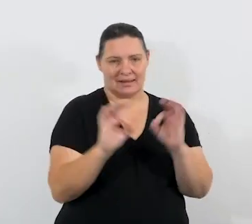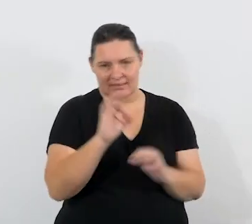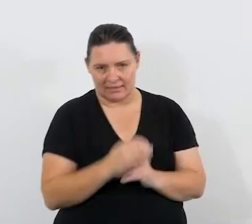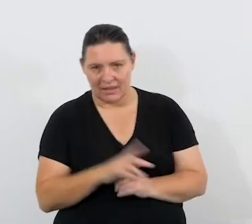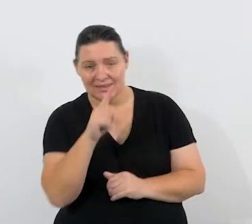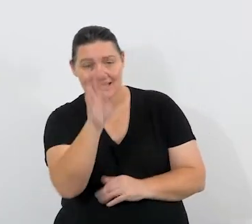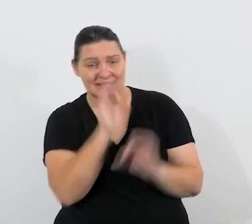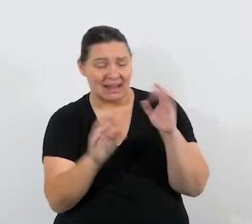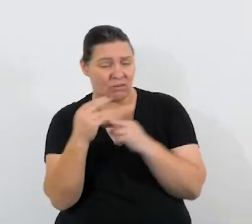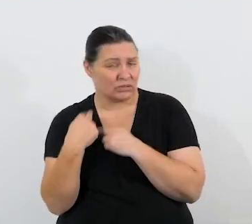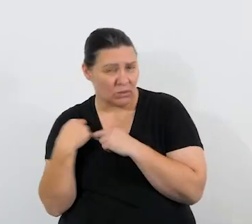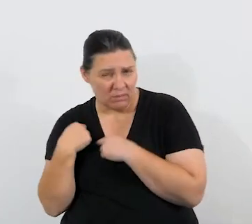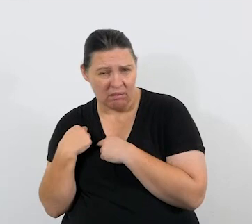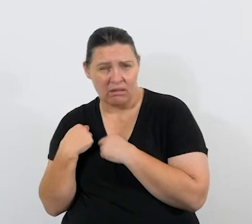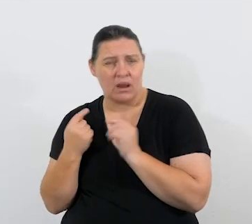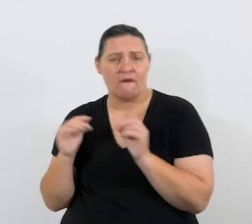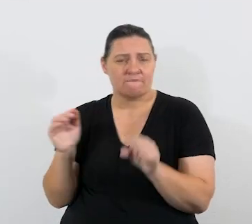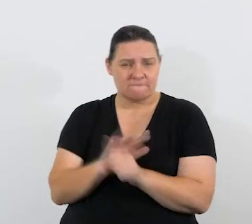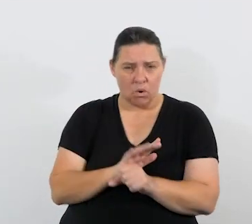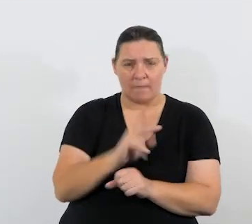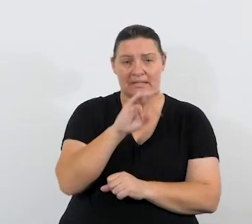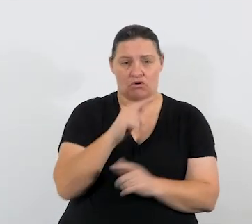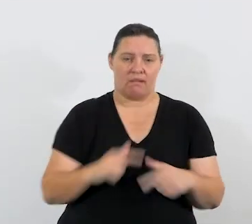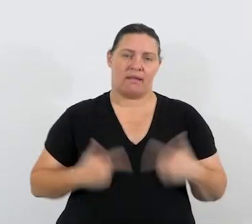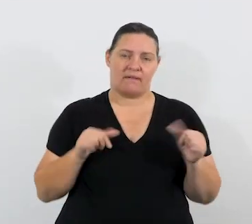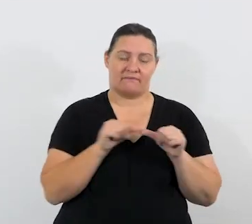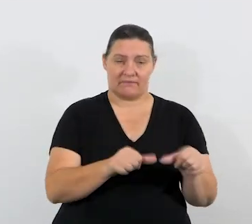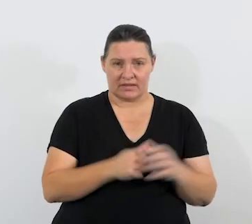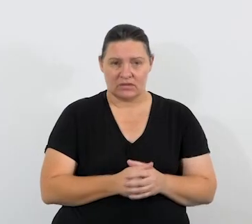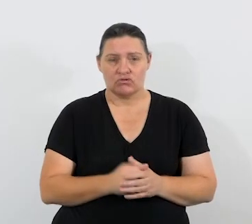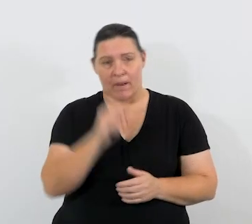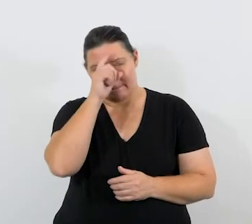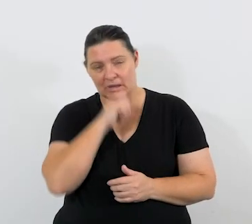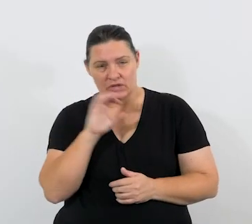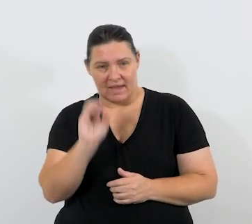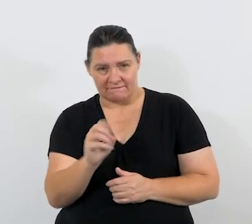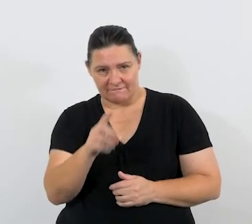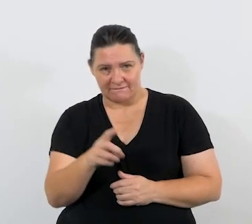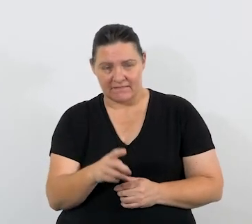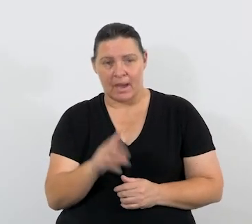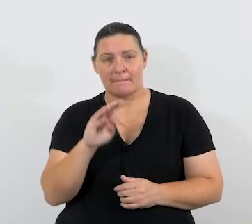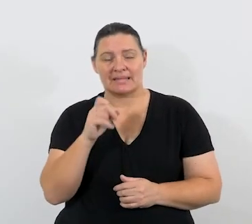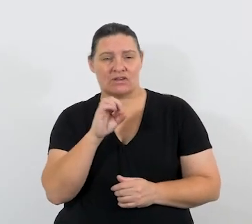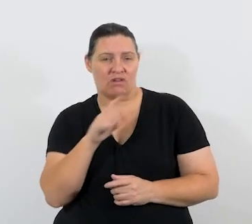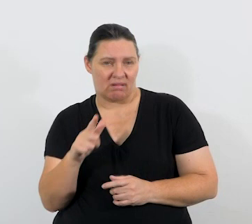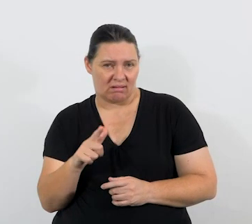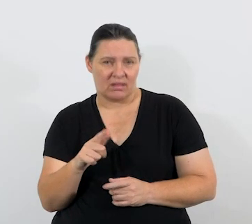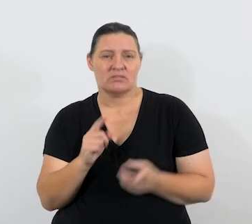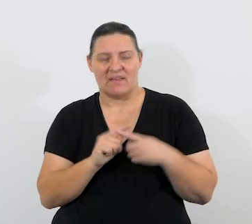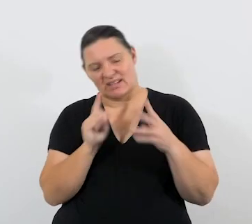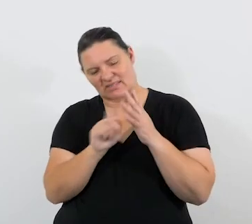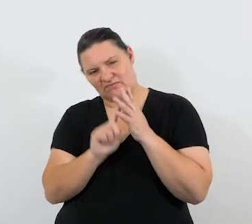cell, and that cell is responsible to keep the whole bacteria alive. So here in the picture, we have your examples of bacteria. They